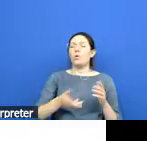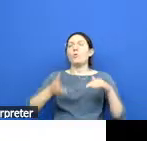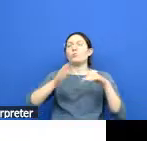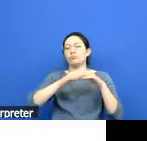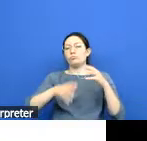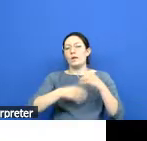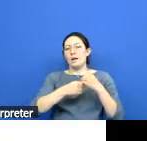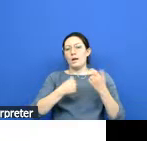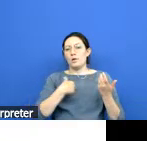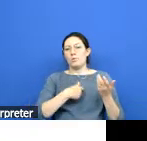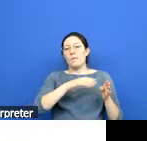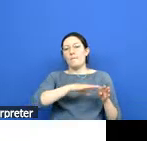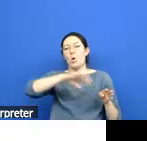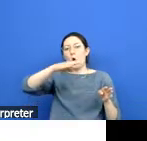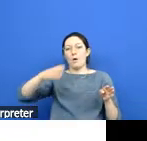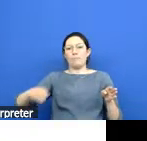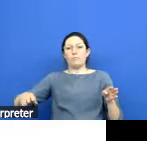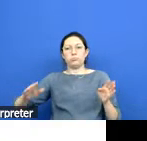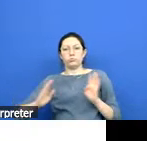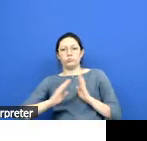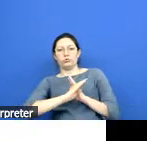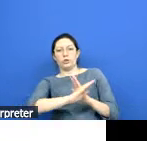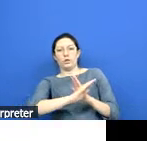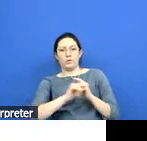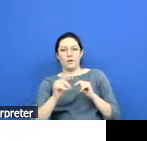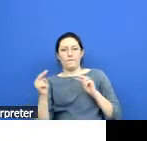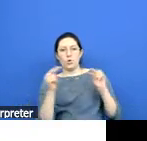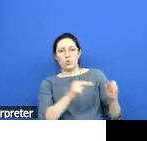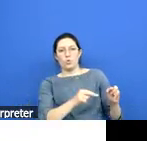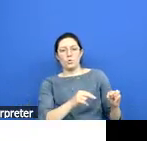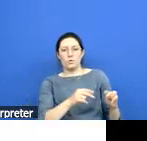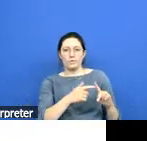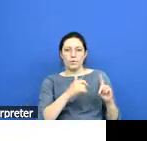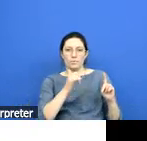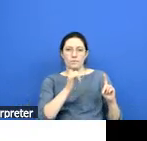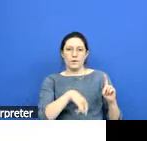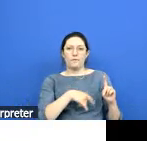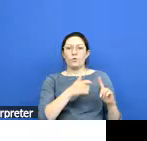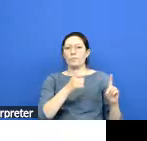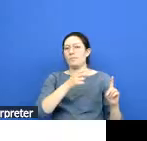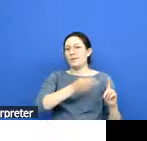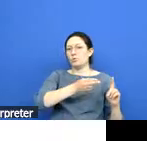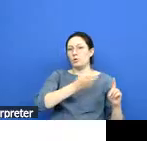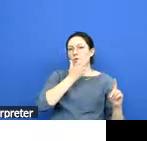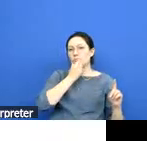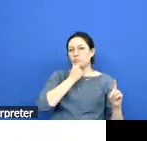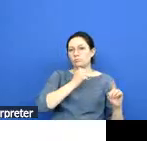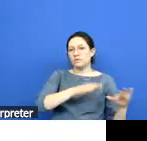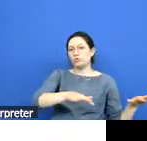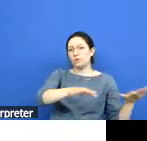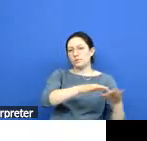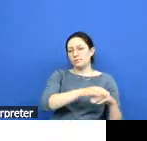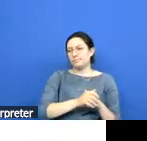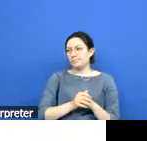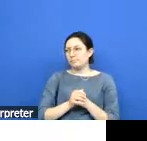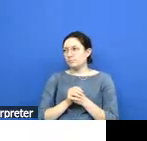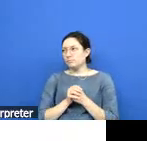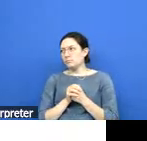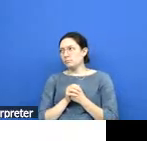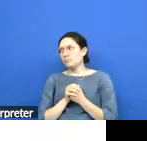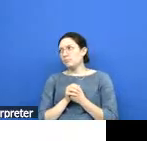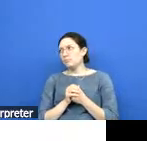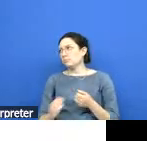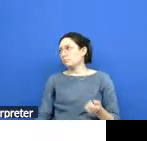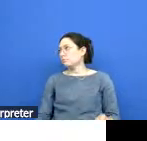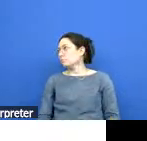along that southwest side to really kind of shield the historical district from the property. We also